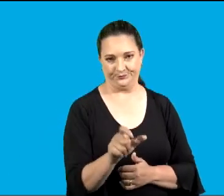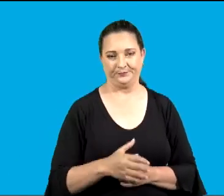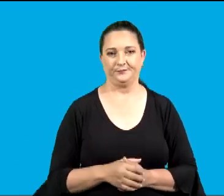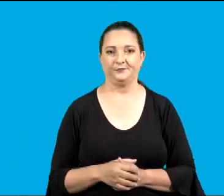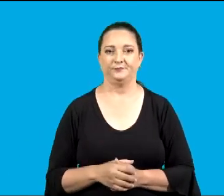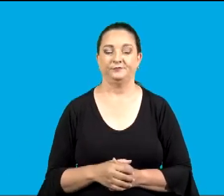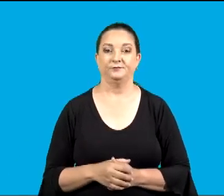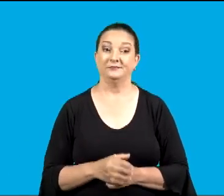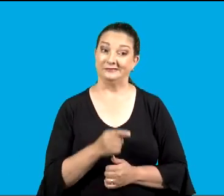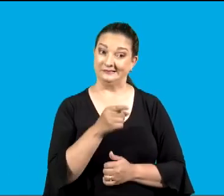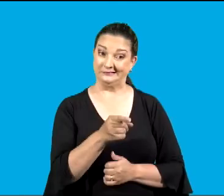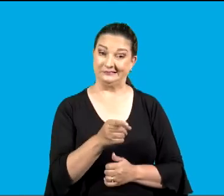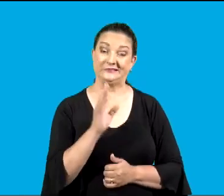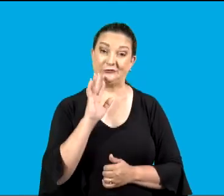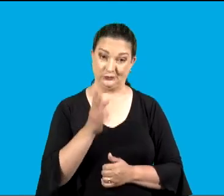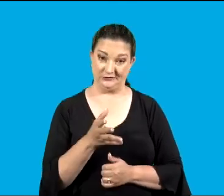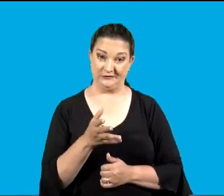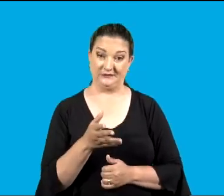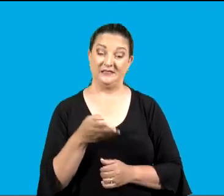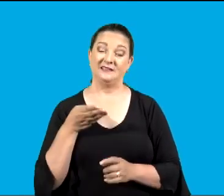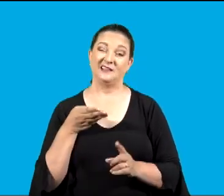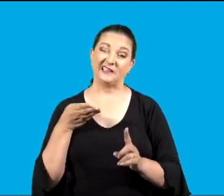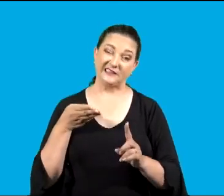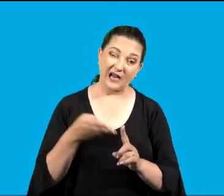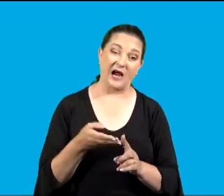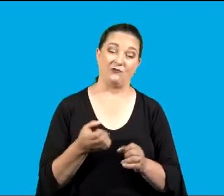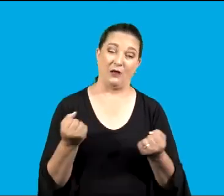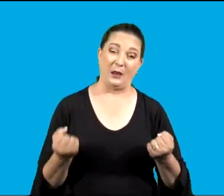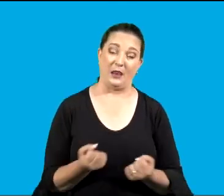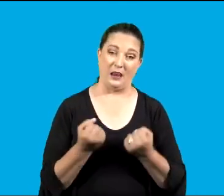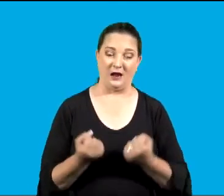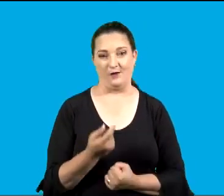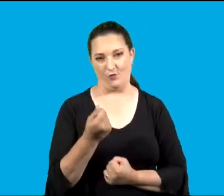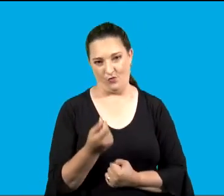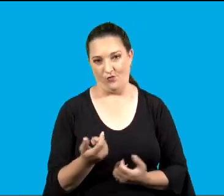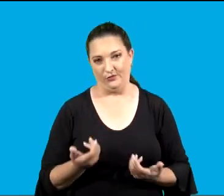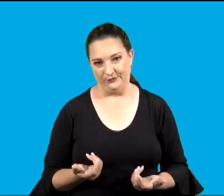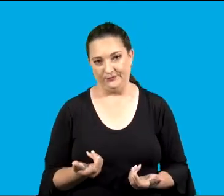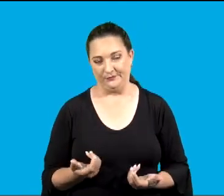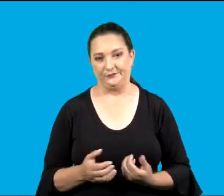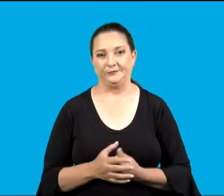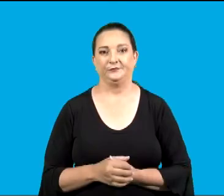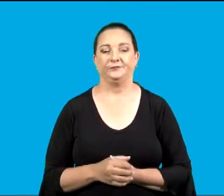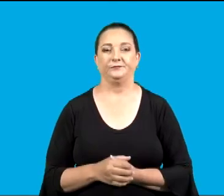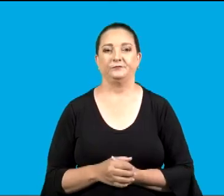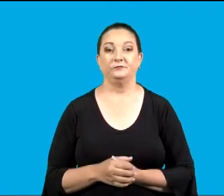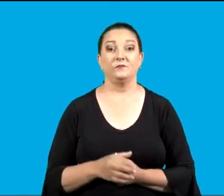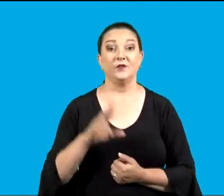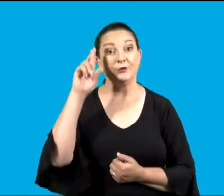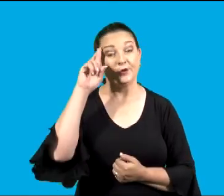830,000. That would therefore become my direct labor cost. So I would then